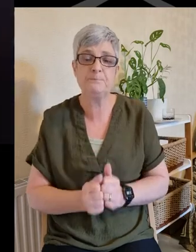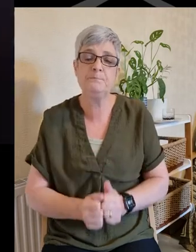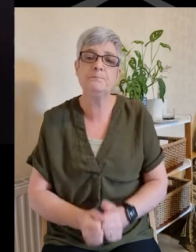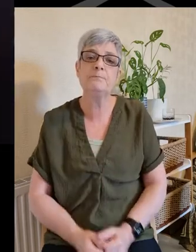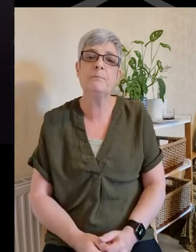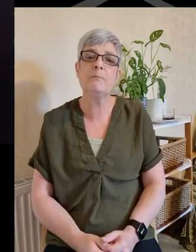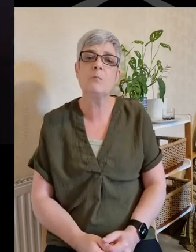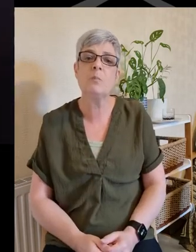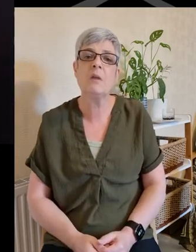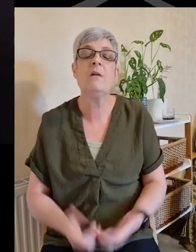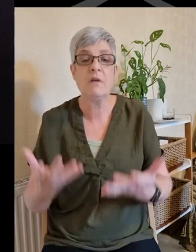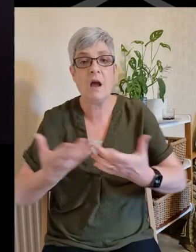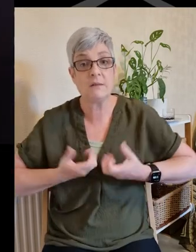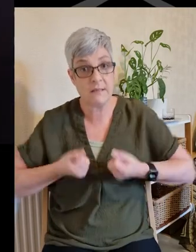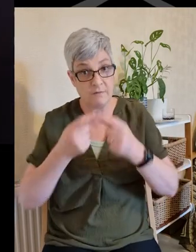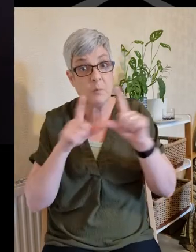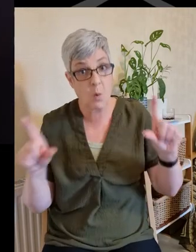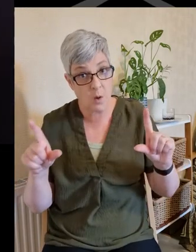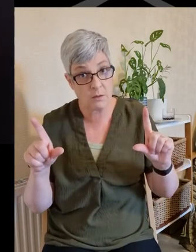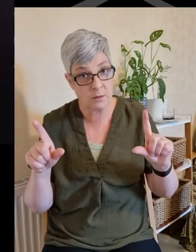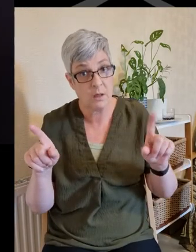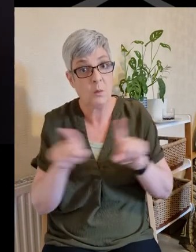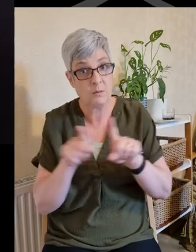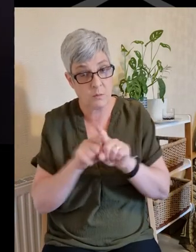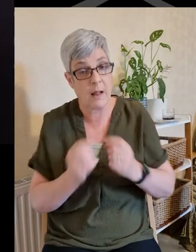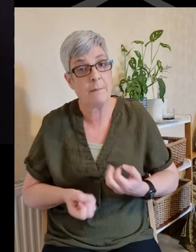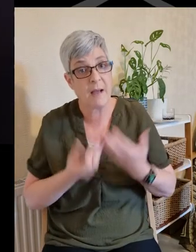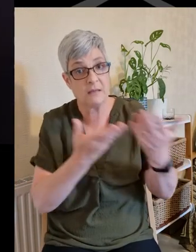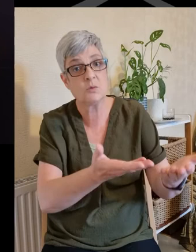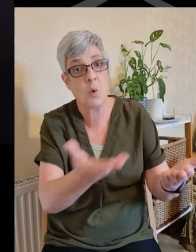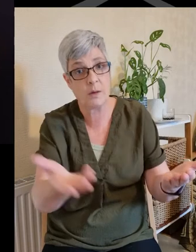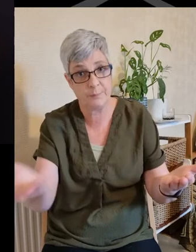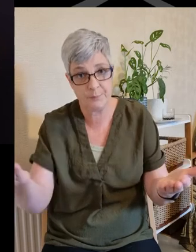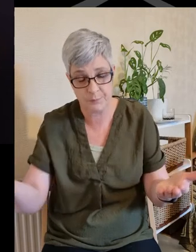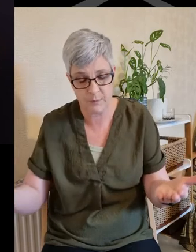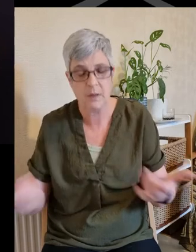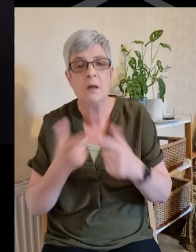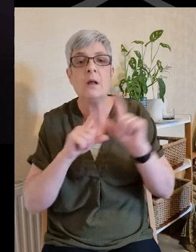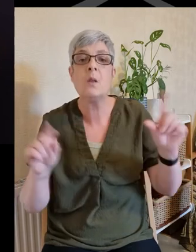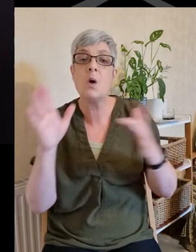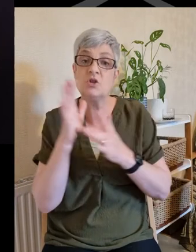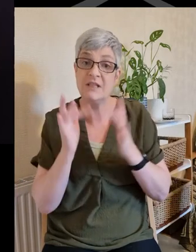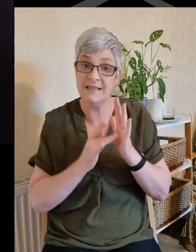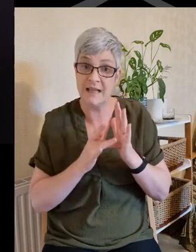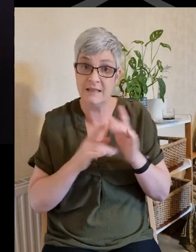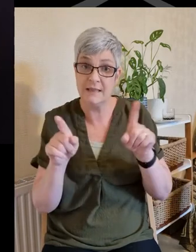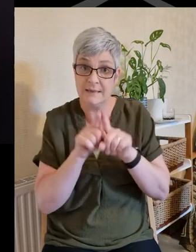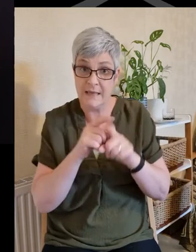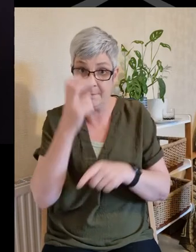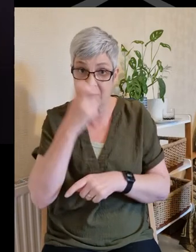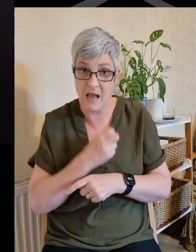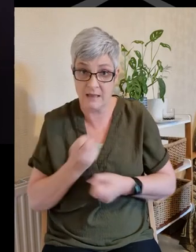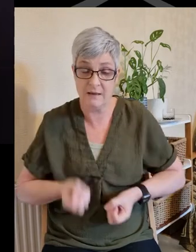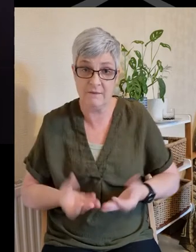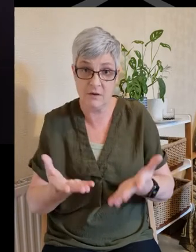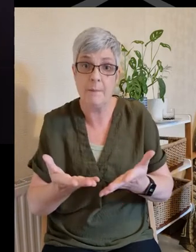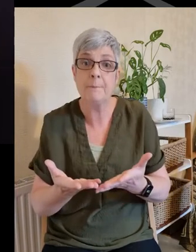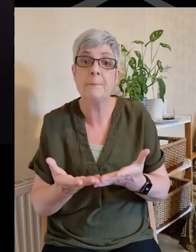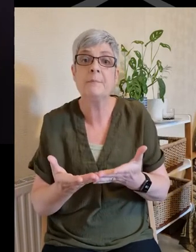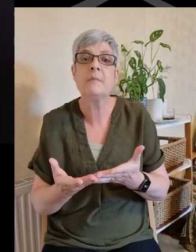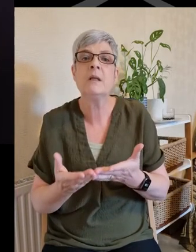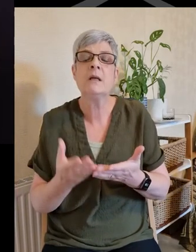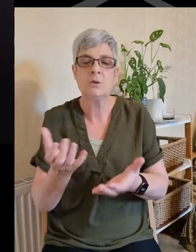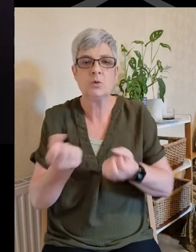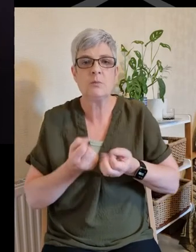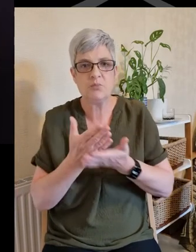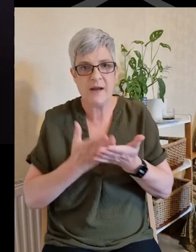For I received from the Lord what I also passed on to you. The Lord Jesus, on the night he was betrayed, took bread,